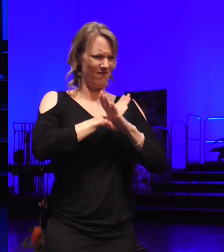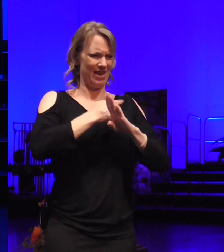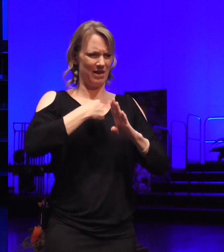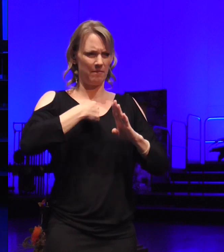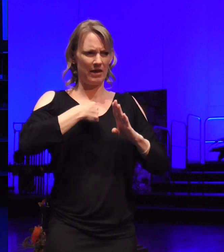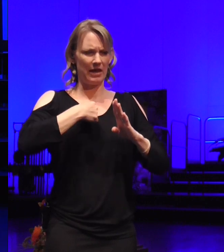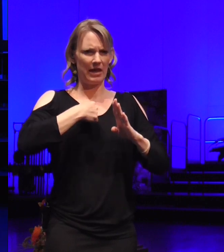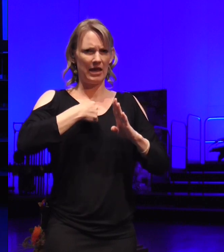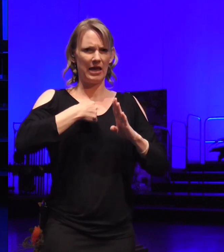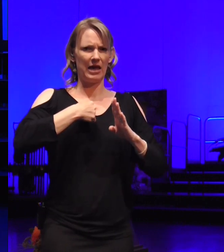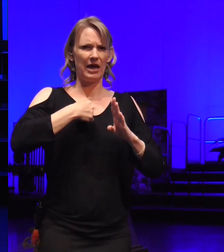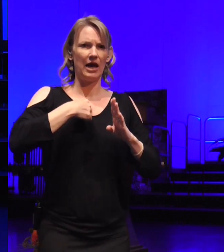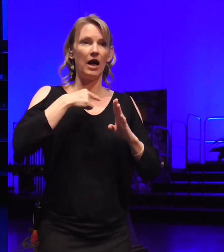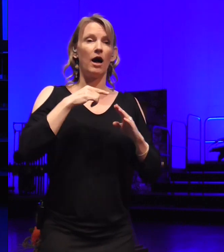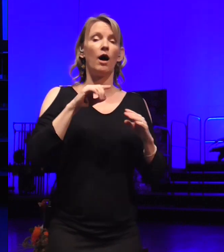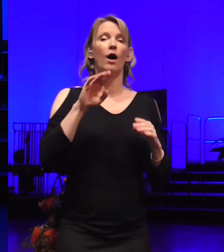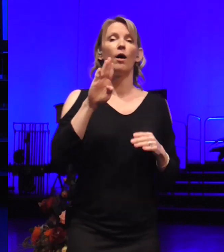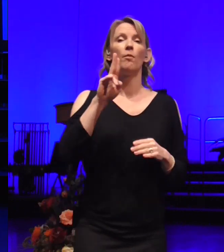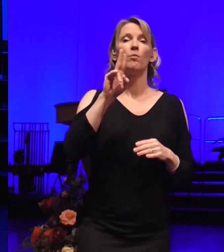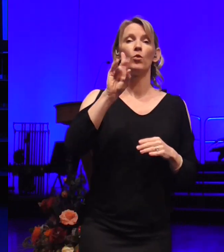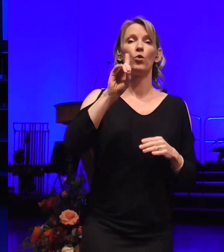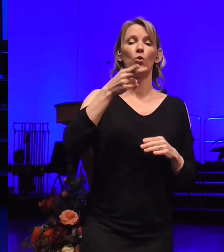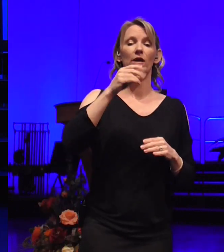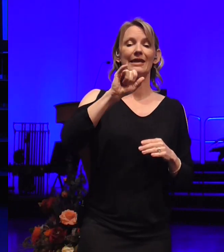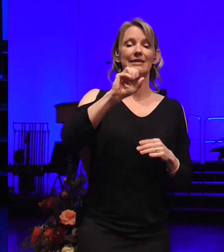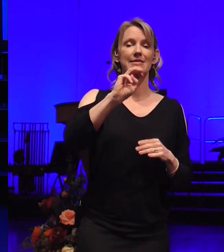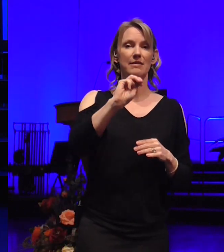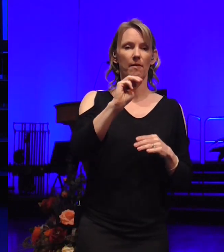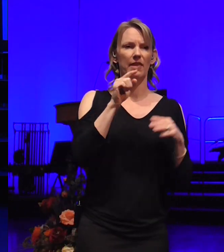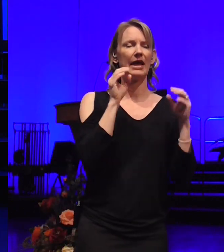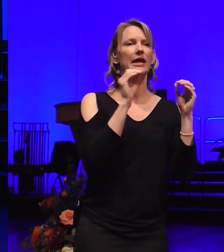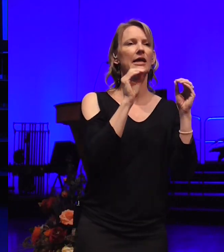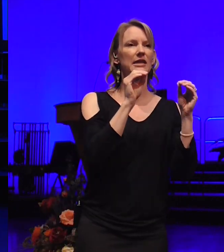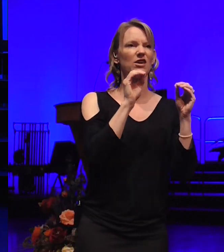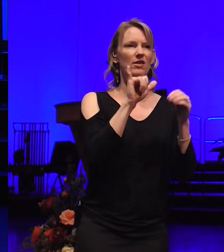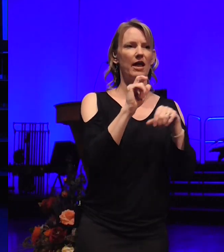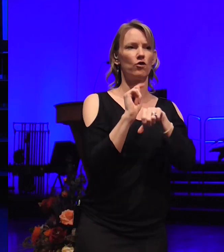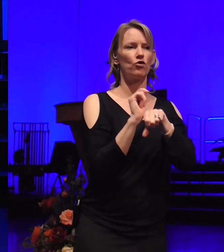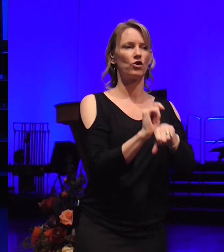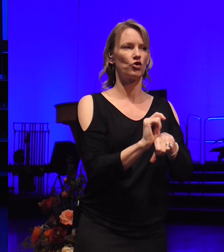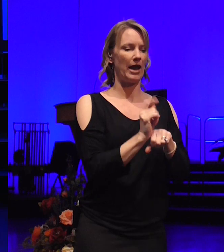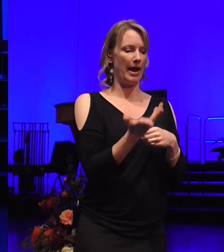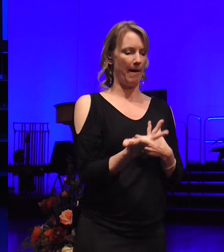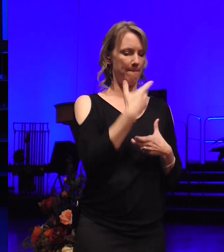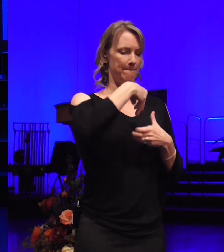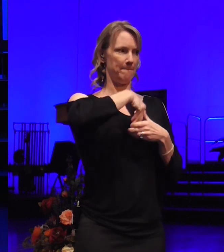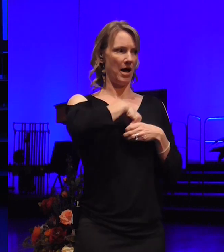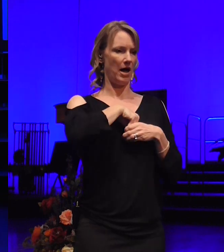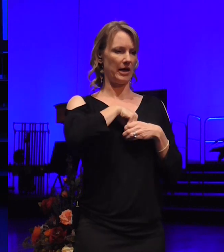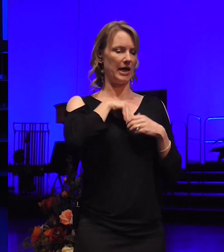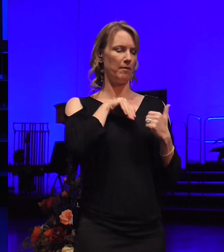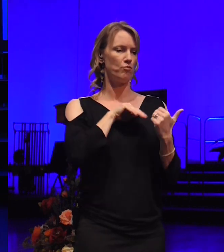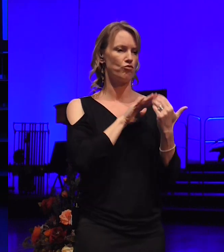Because as this is what they teach in Buddhism, and it is known in the tradition of Buddhism as embodied presence,